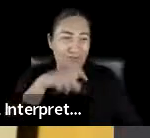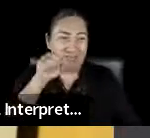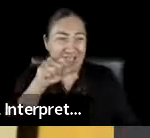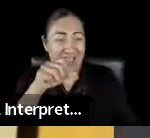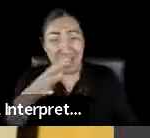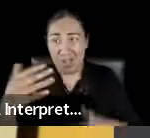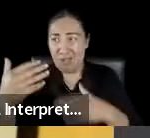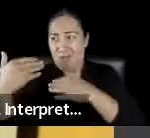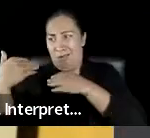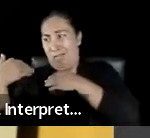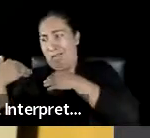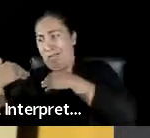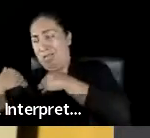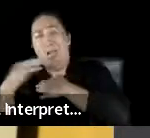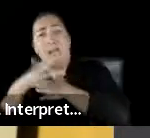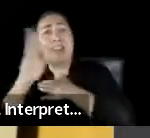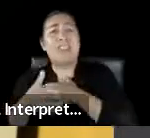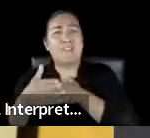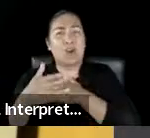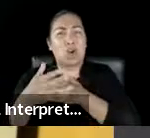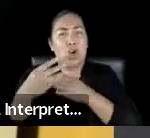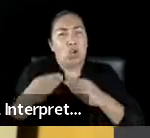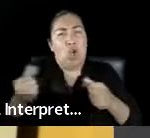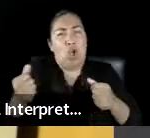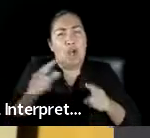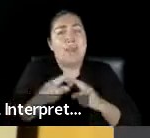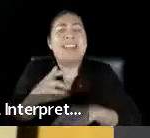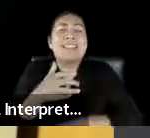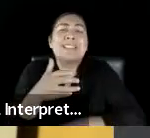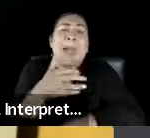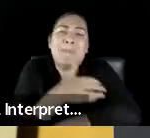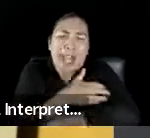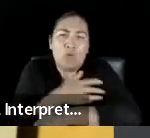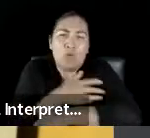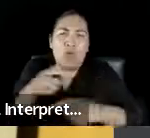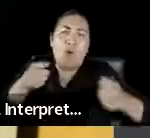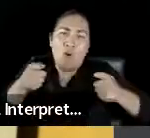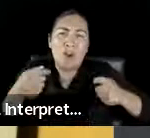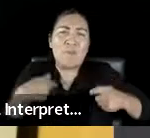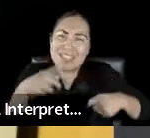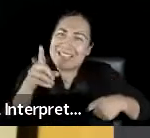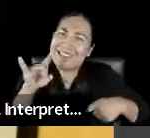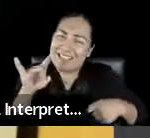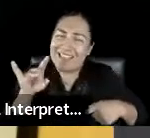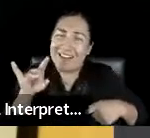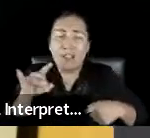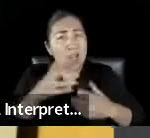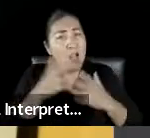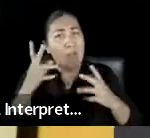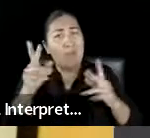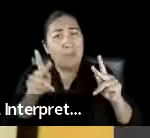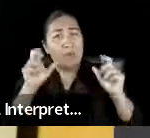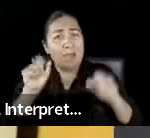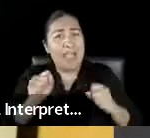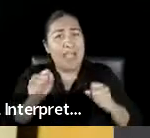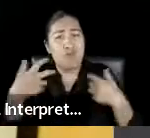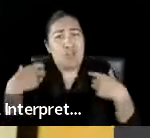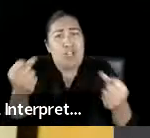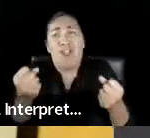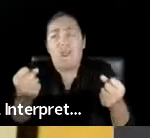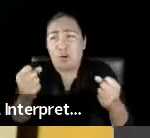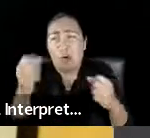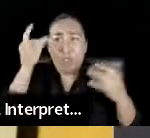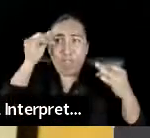never went away, but his power over me did. And, you know, while a lot of people may completely recover from thoughts of suicide and live life without